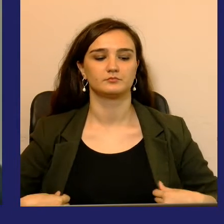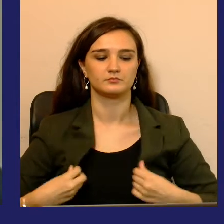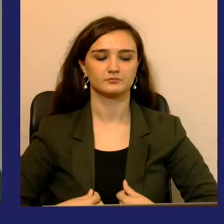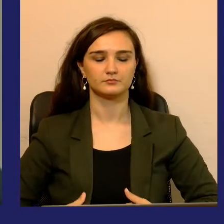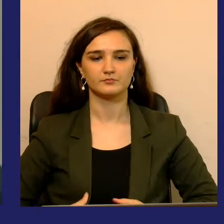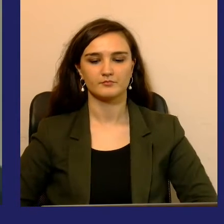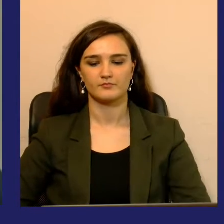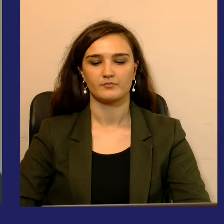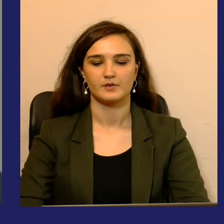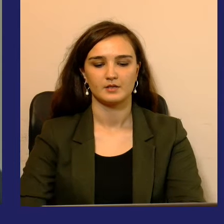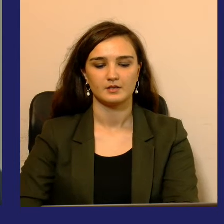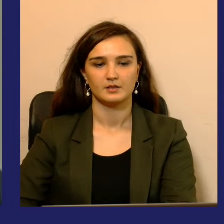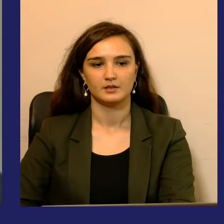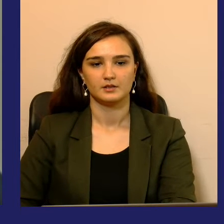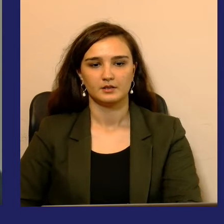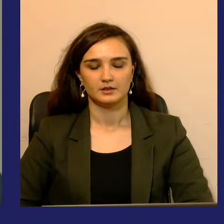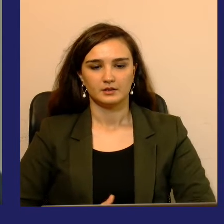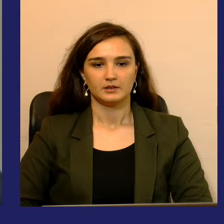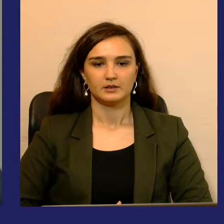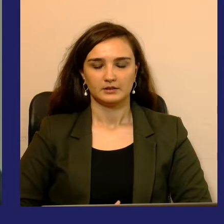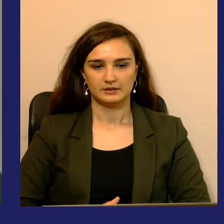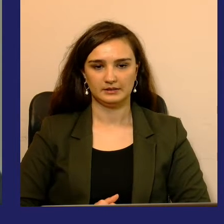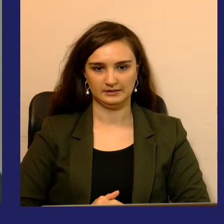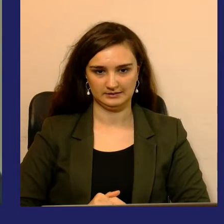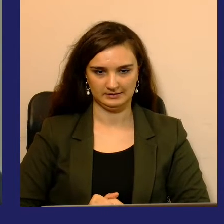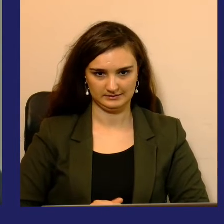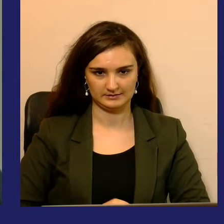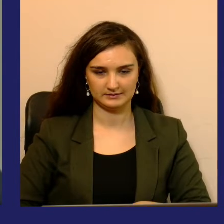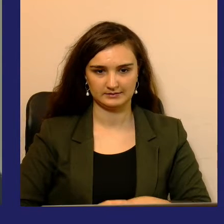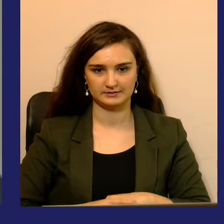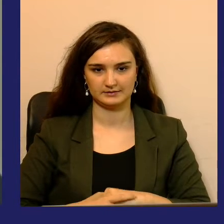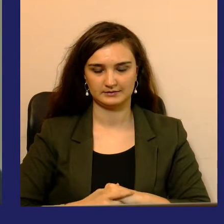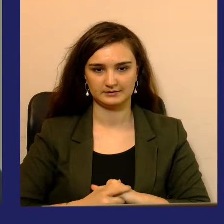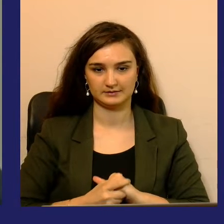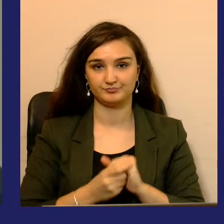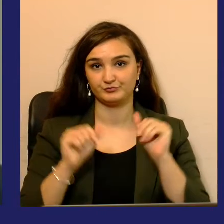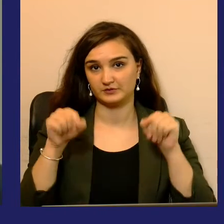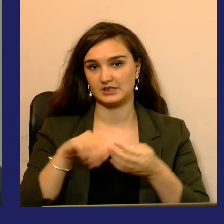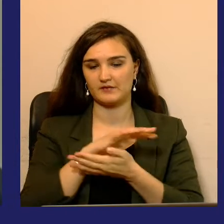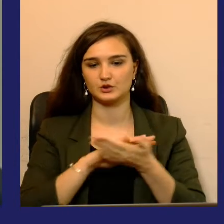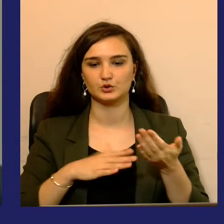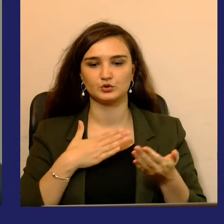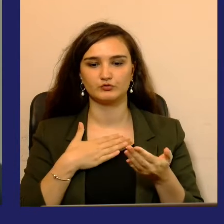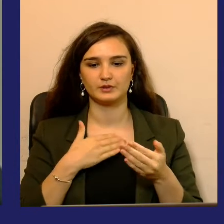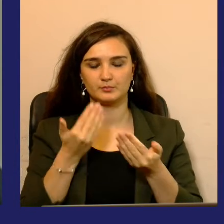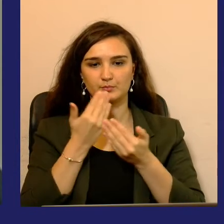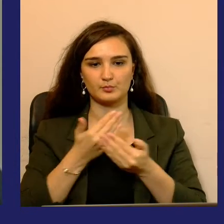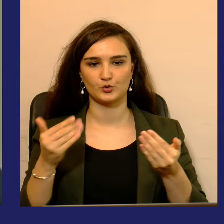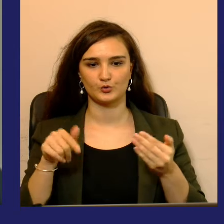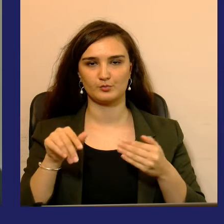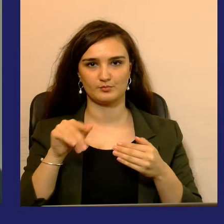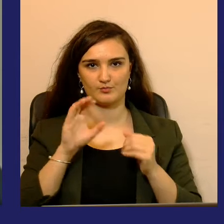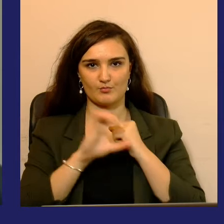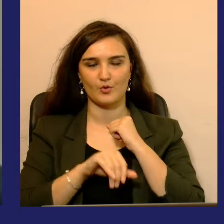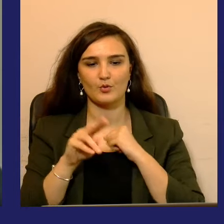We are back from a break, with a short break, so we can continue with our last panel, use of administrative resources